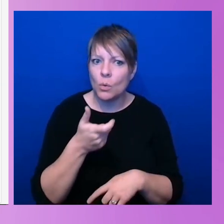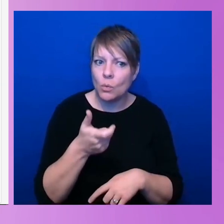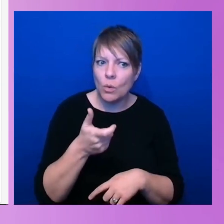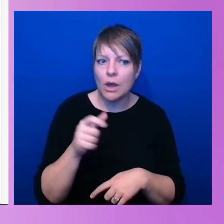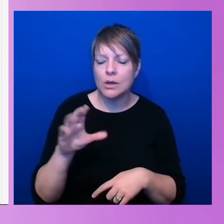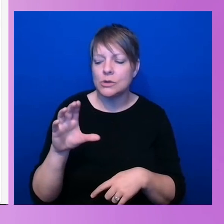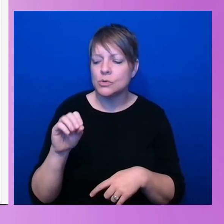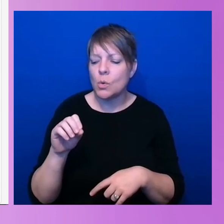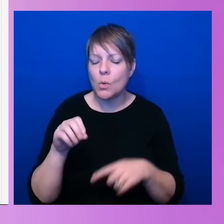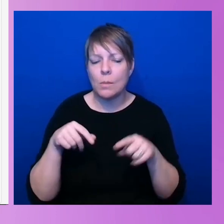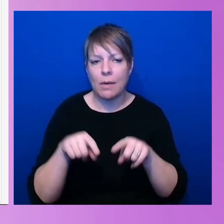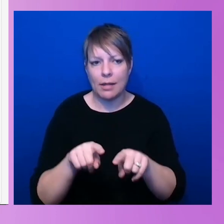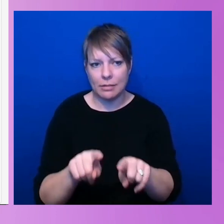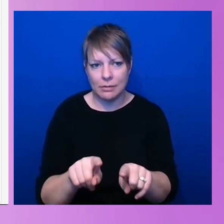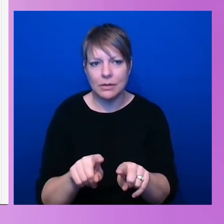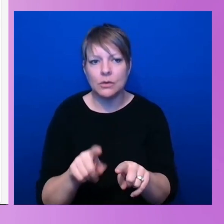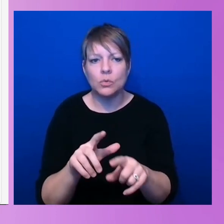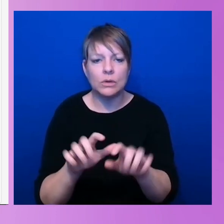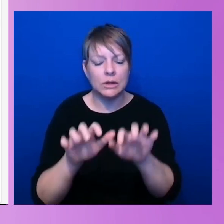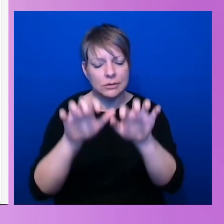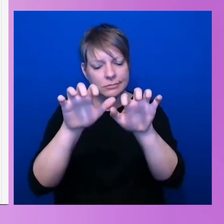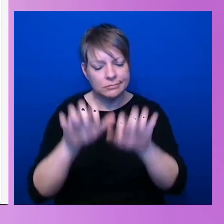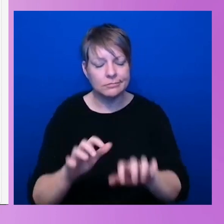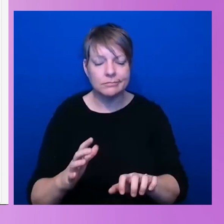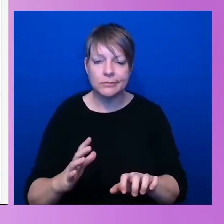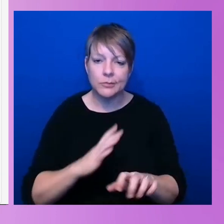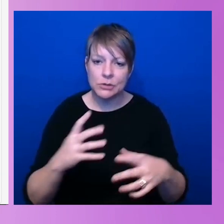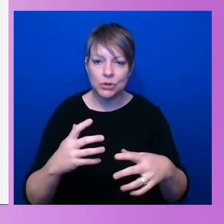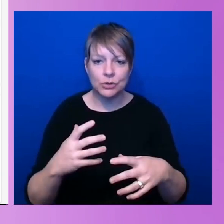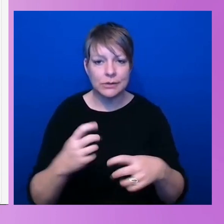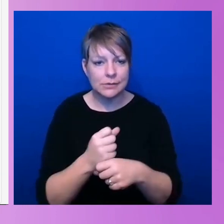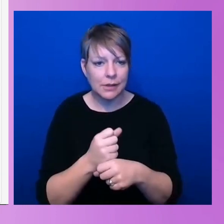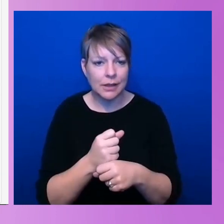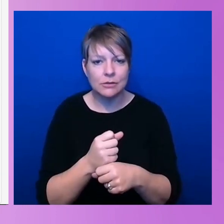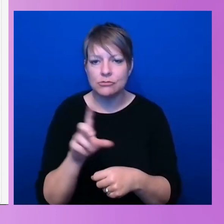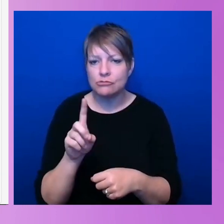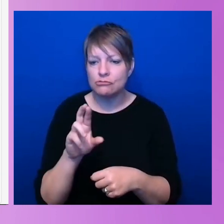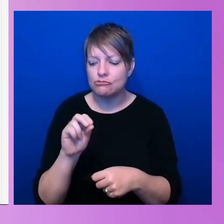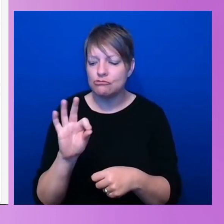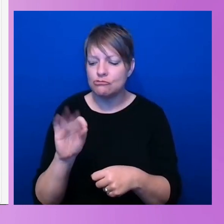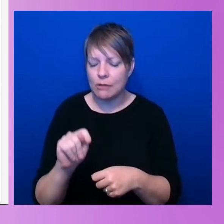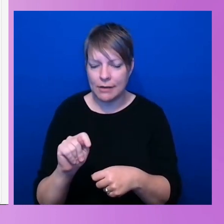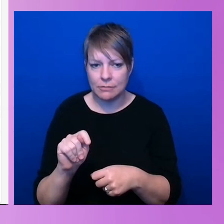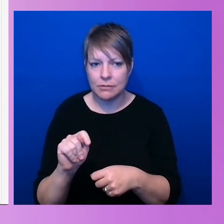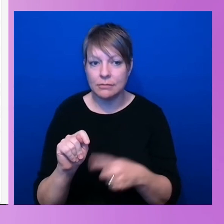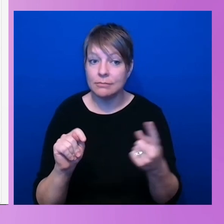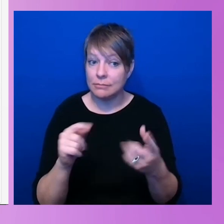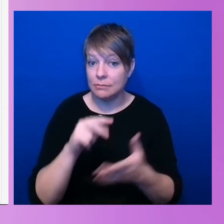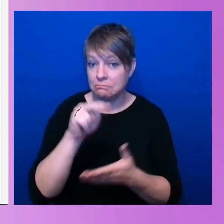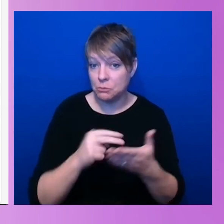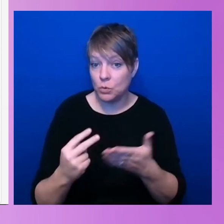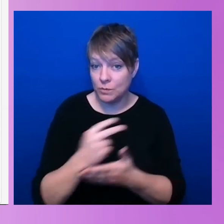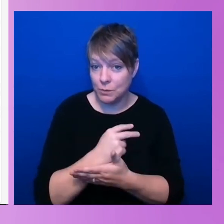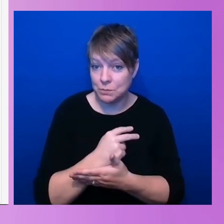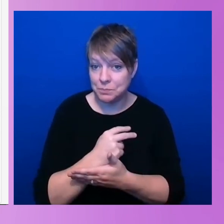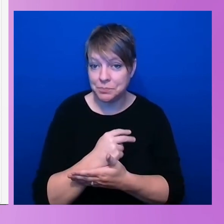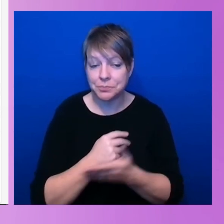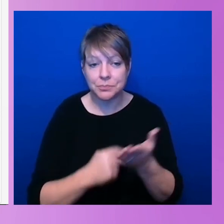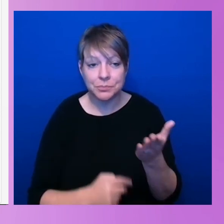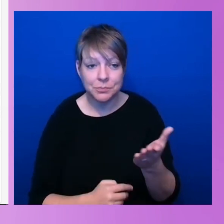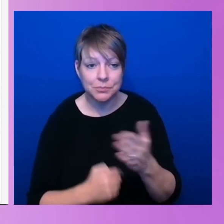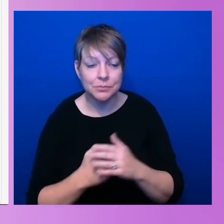blank canvas with a professional and concise first draft. Let's review the draft. Let's see.